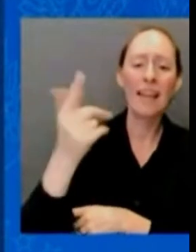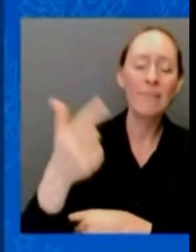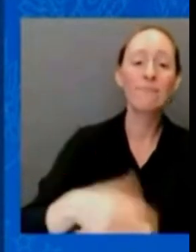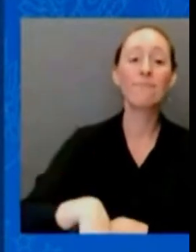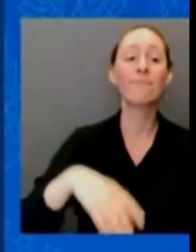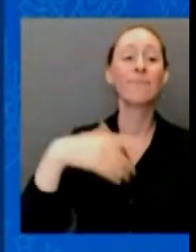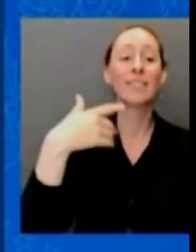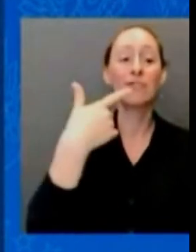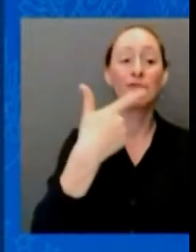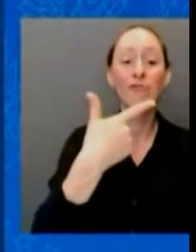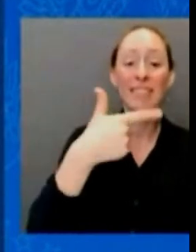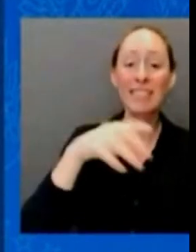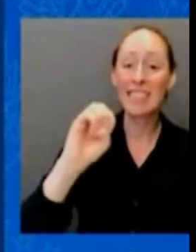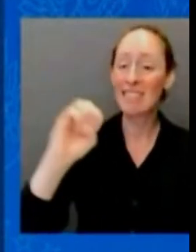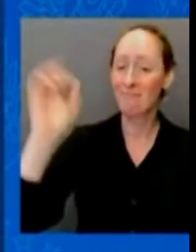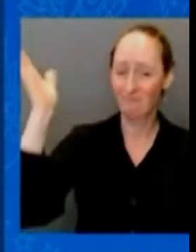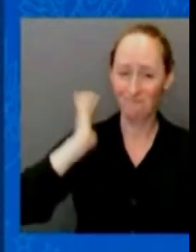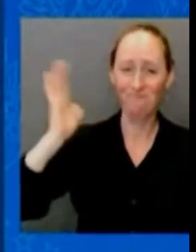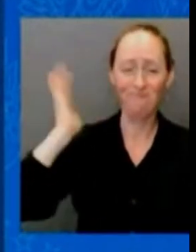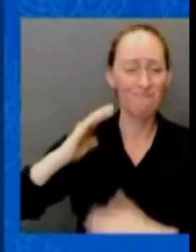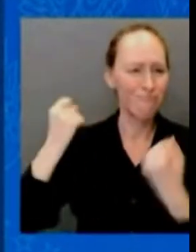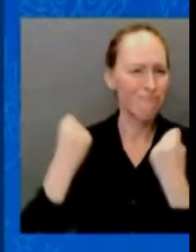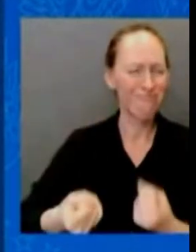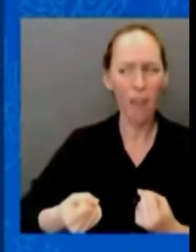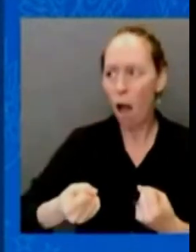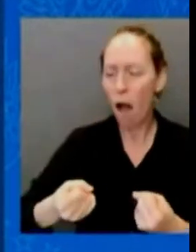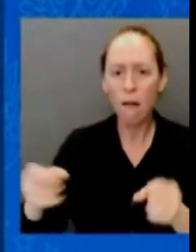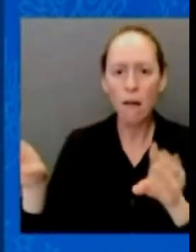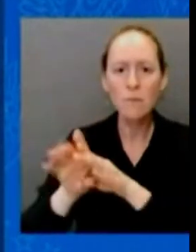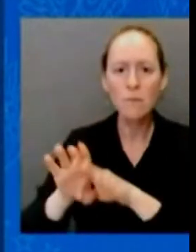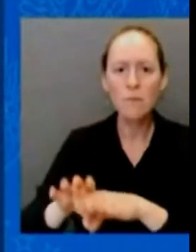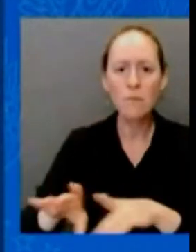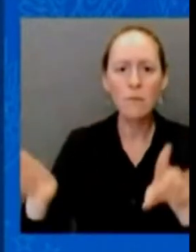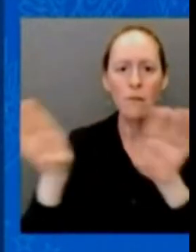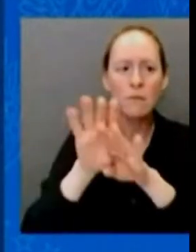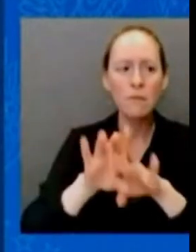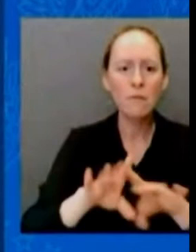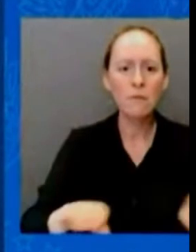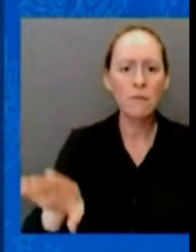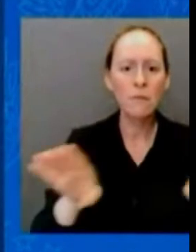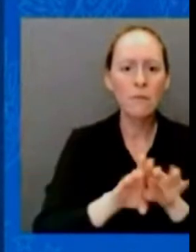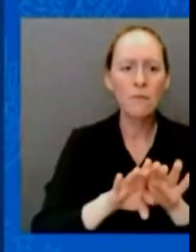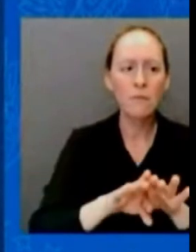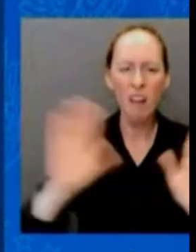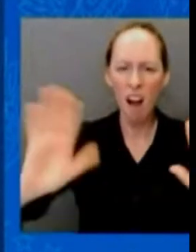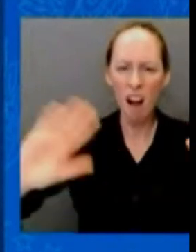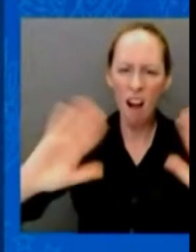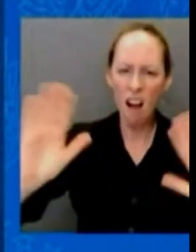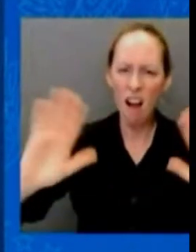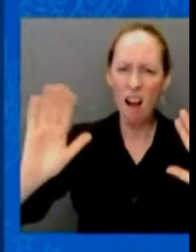lead the world in advanced manufacturing. Not a joke. Poised to lead the world.